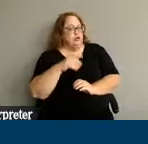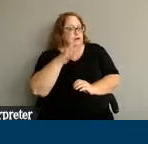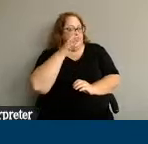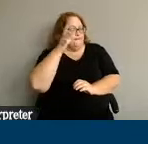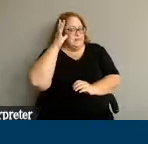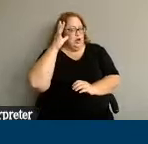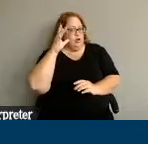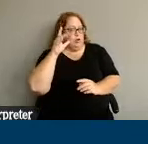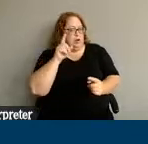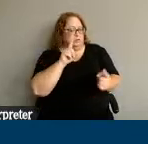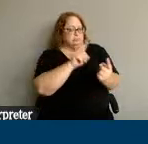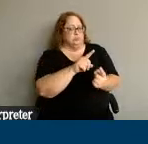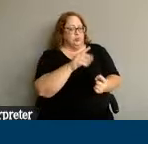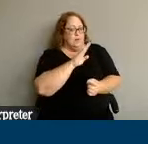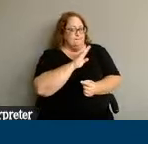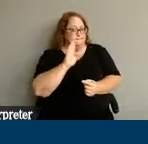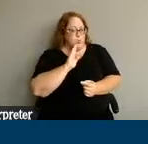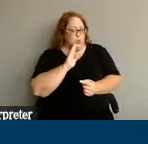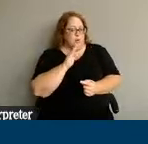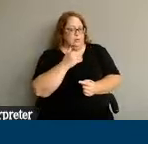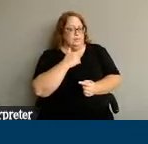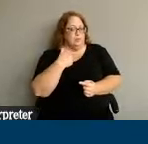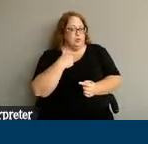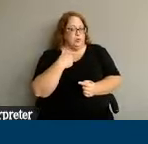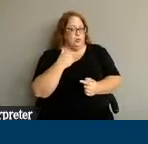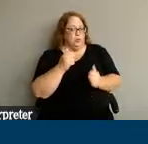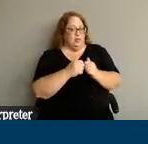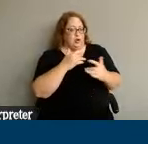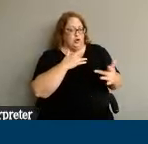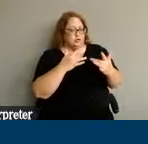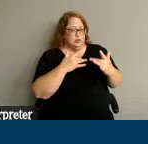member, sorry, I think my kid is,